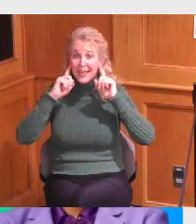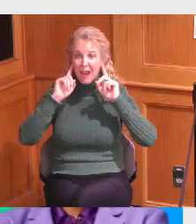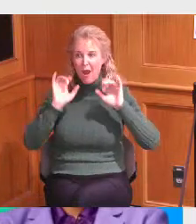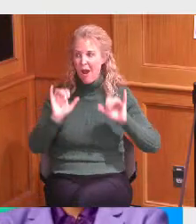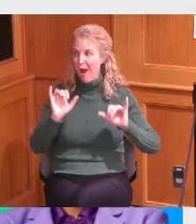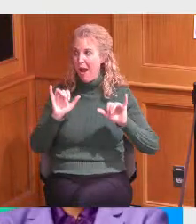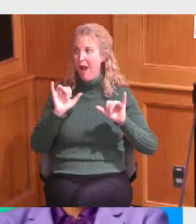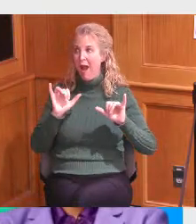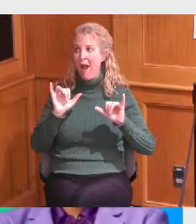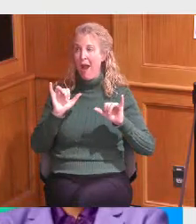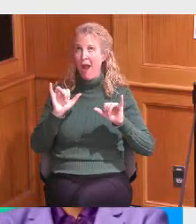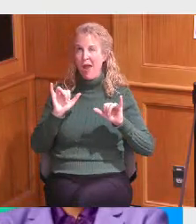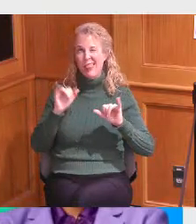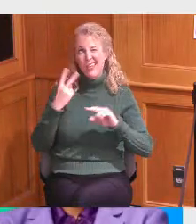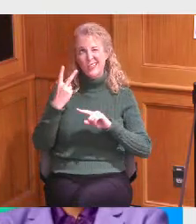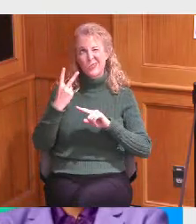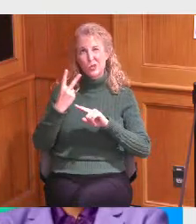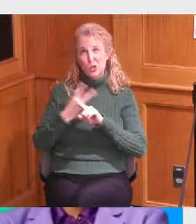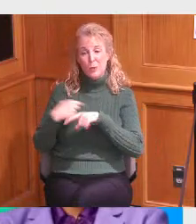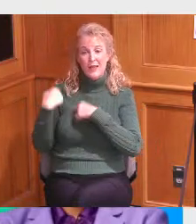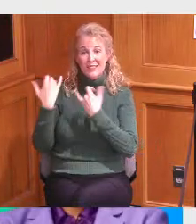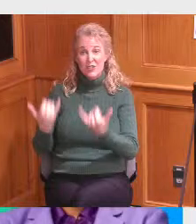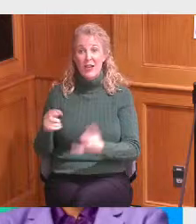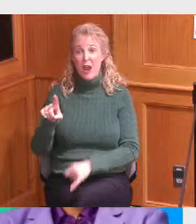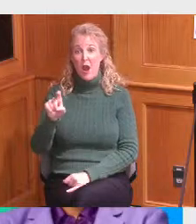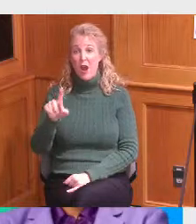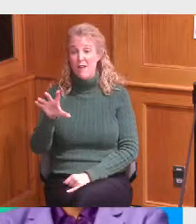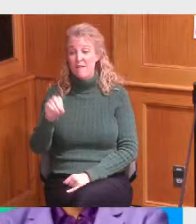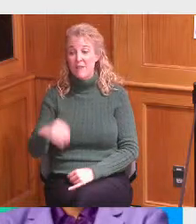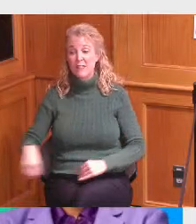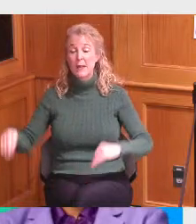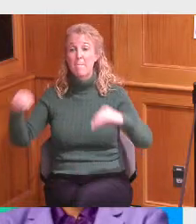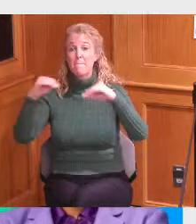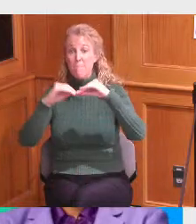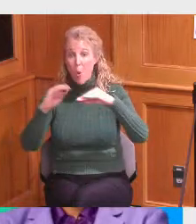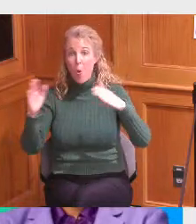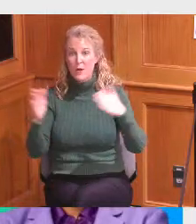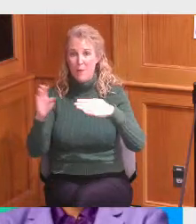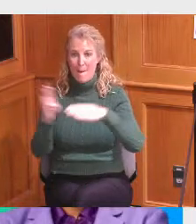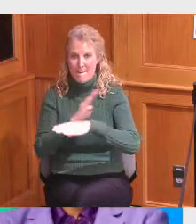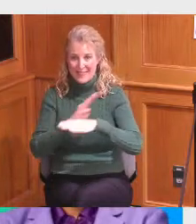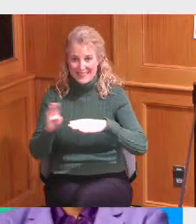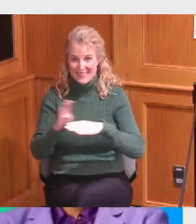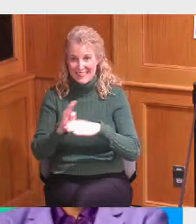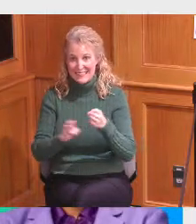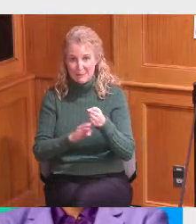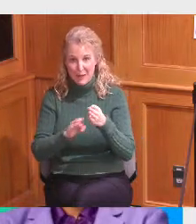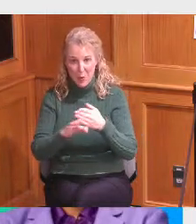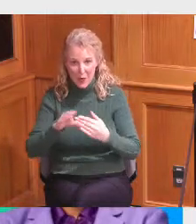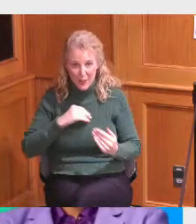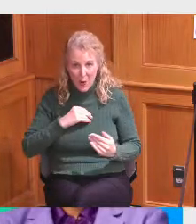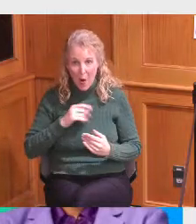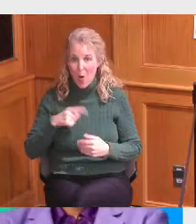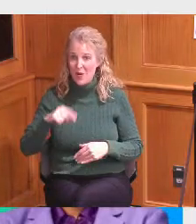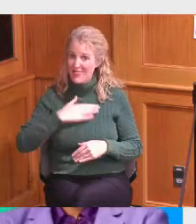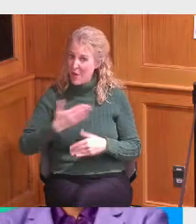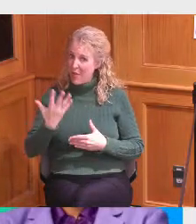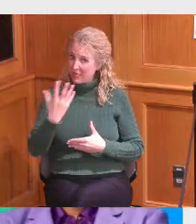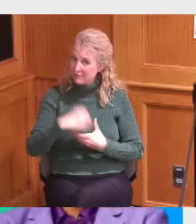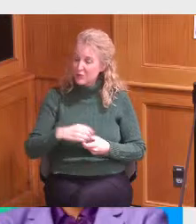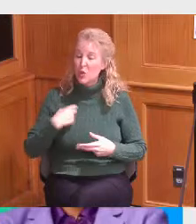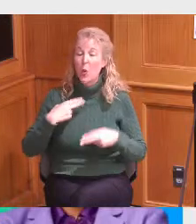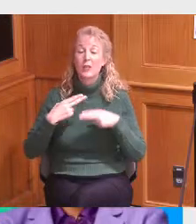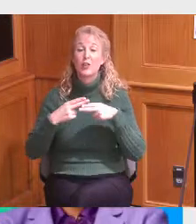150 over the last 2 months that signed up. That's because they're hearing stuff. So so we started the bold list,